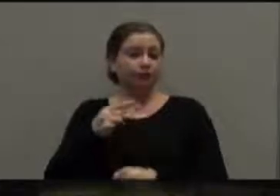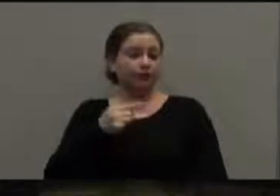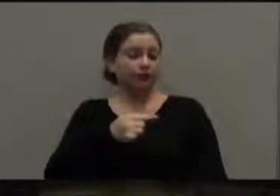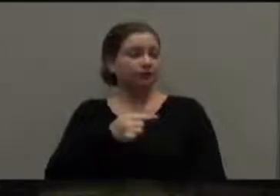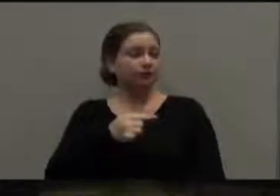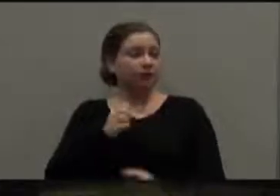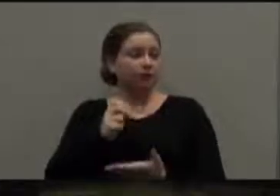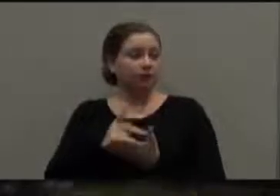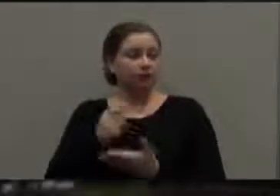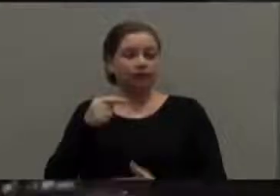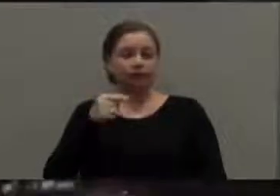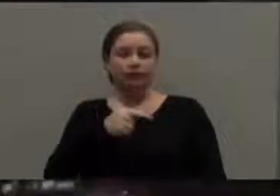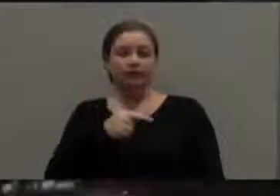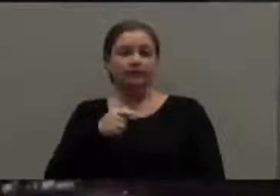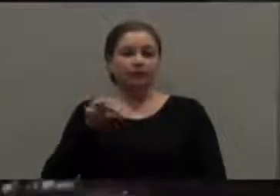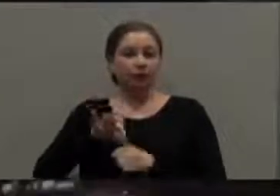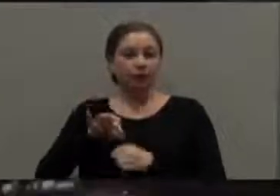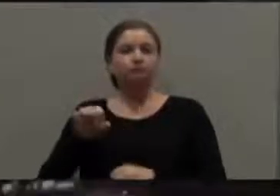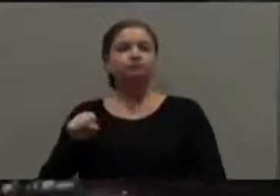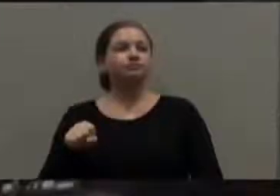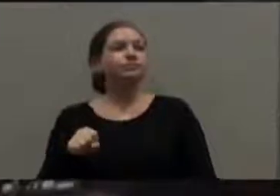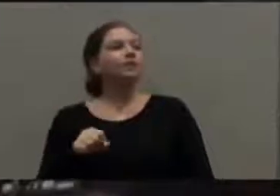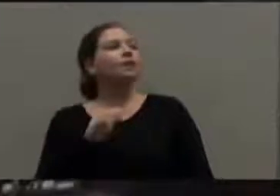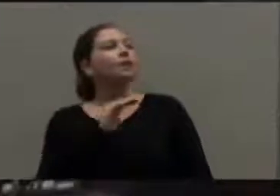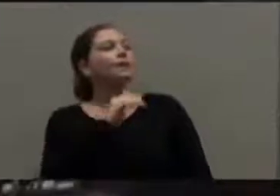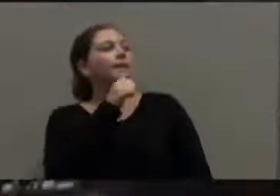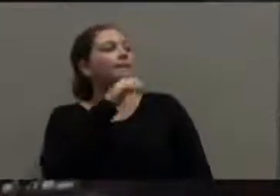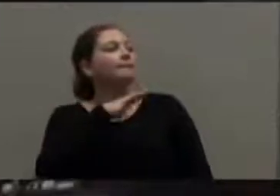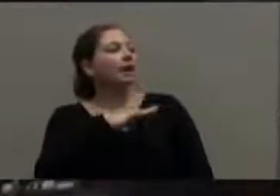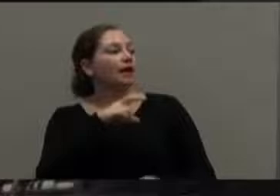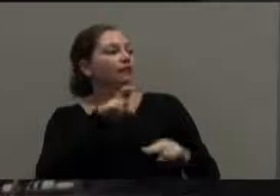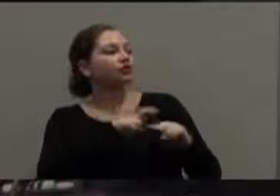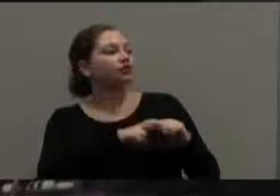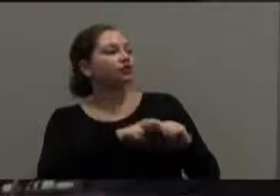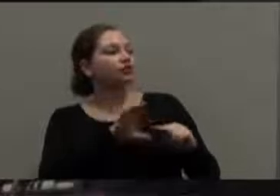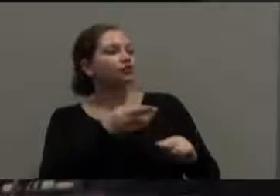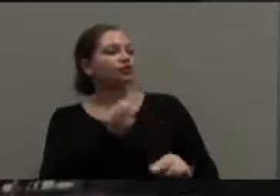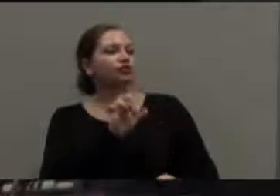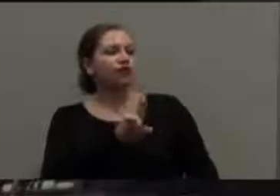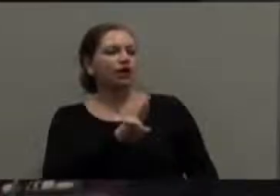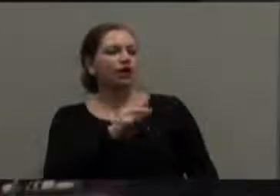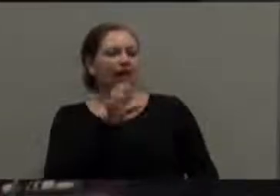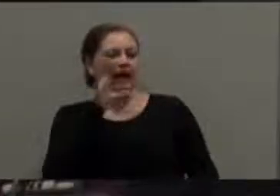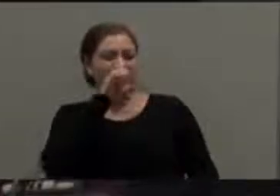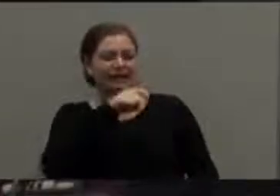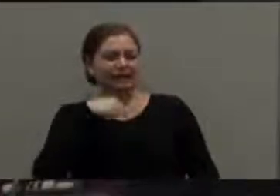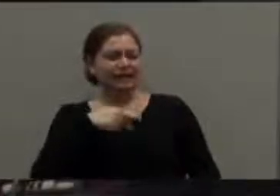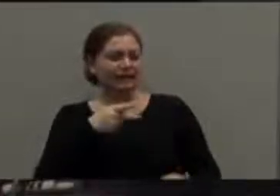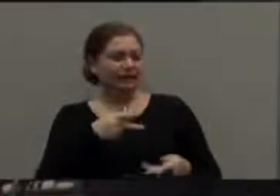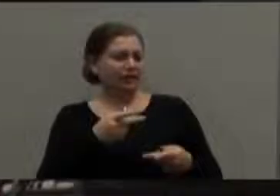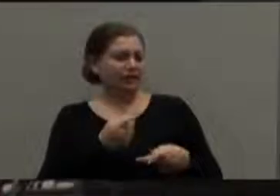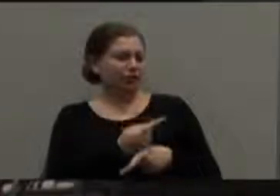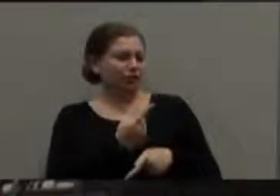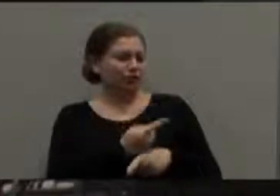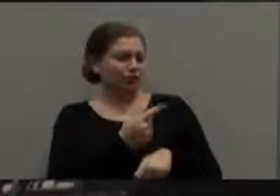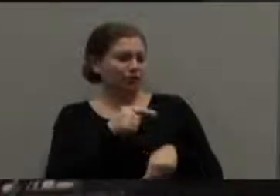Yes. I guess this would be the proper time to ask for this.